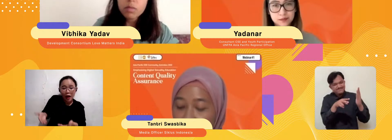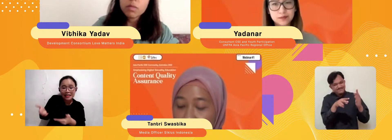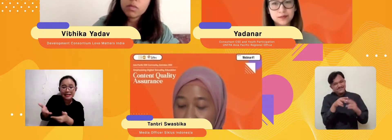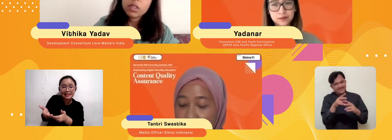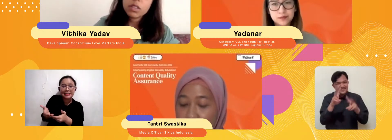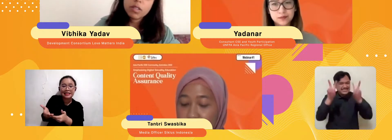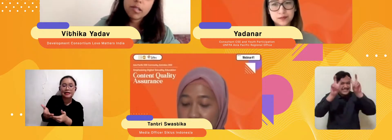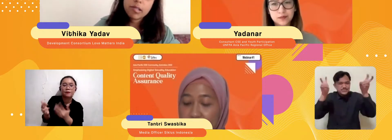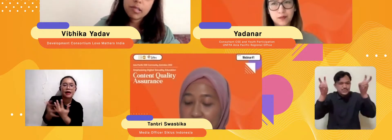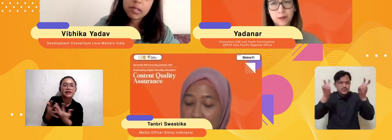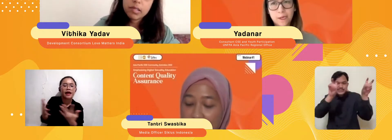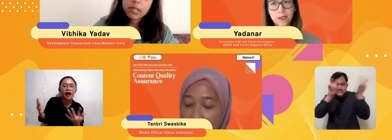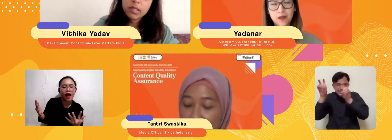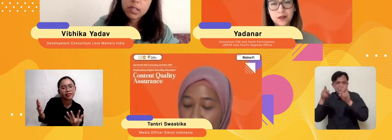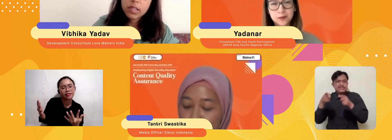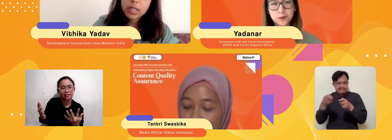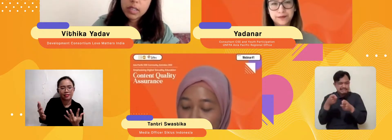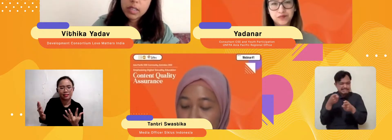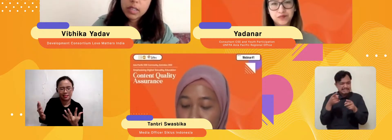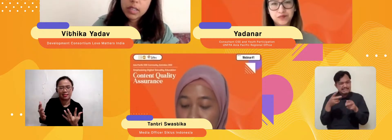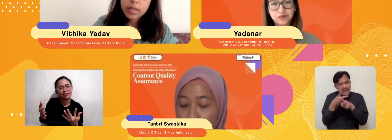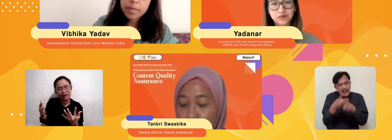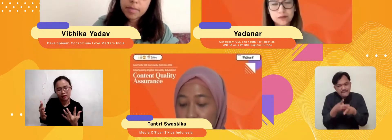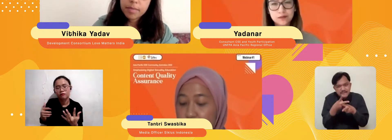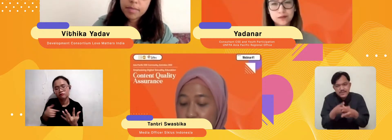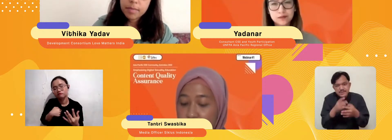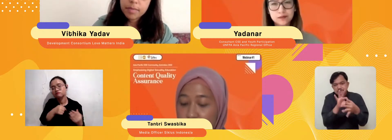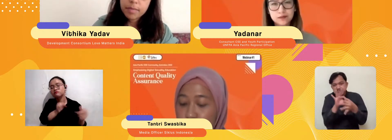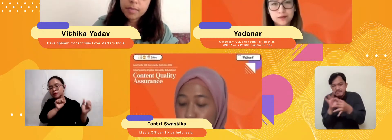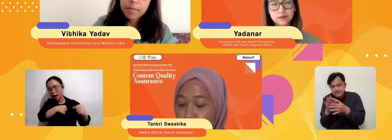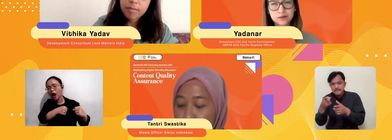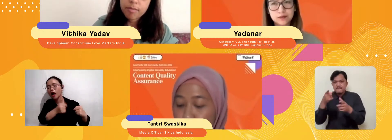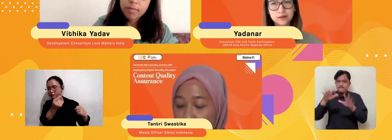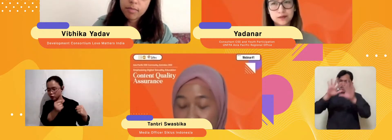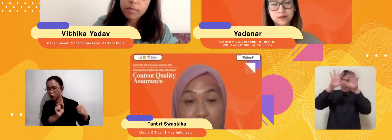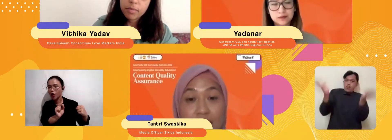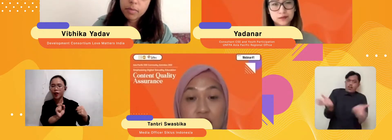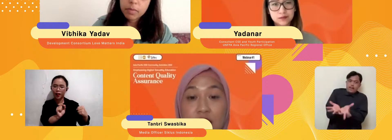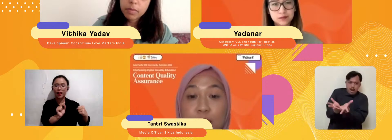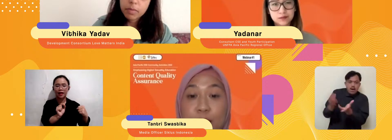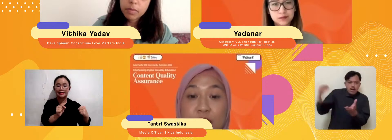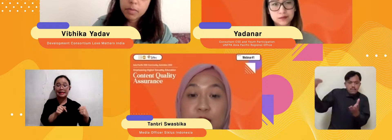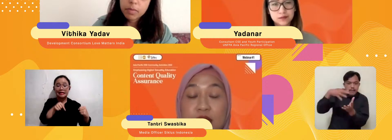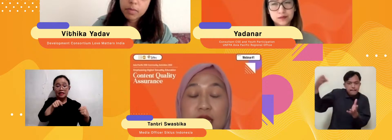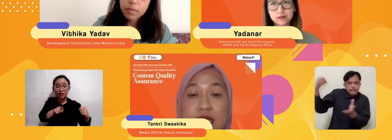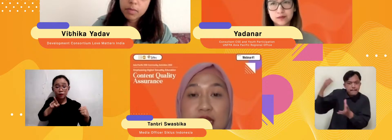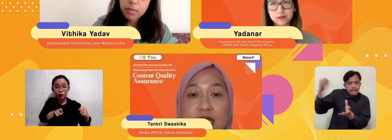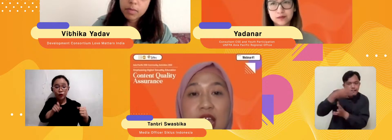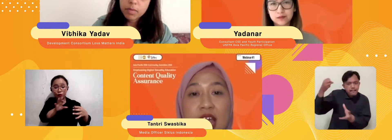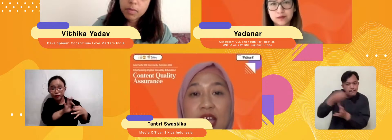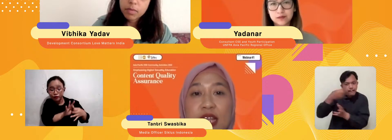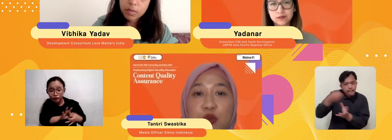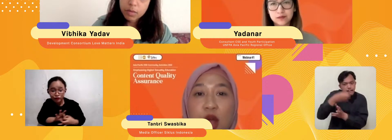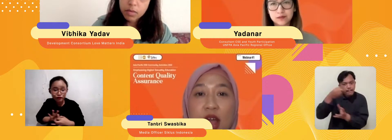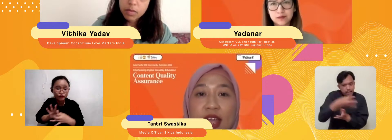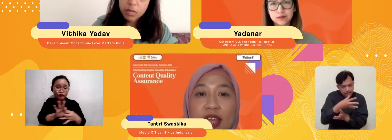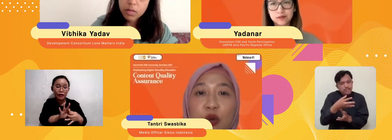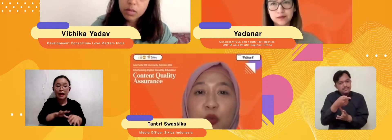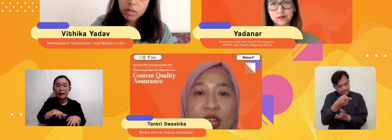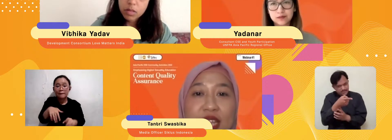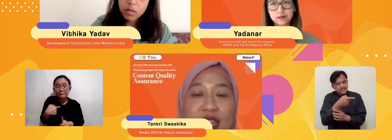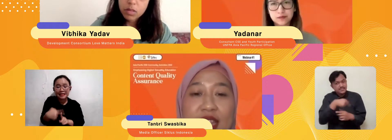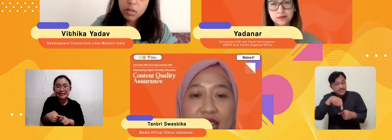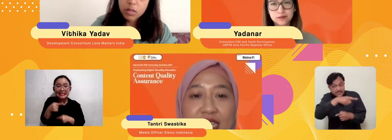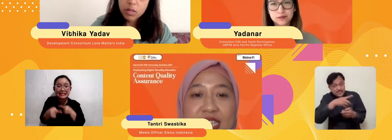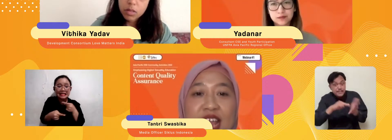global, and I think, yeah, I do agree with you that we need to work together and share the best practices. That's why